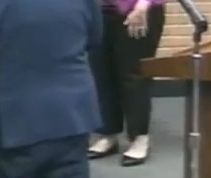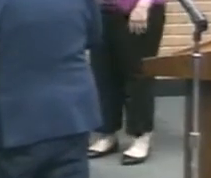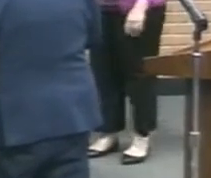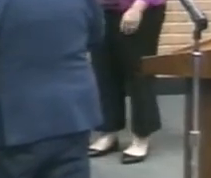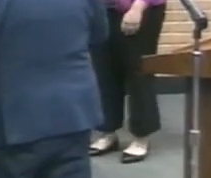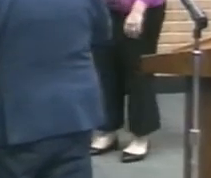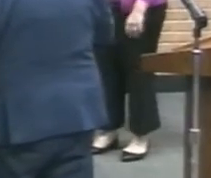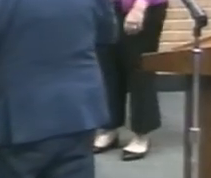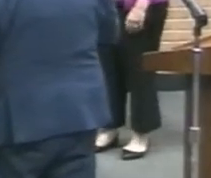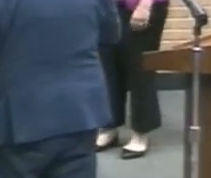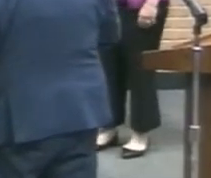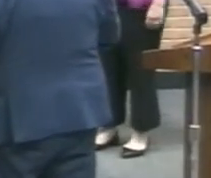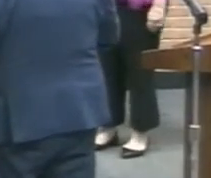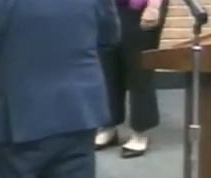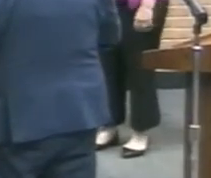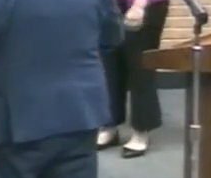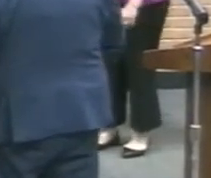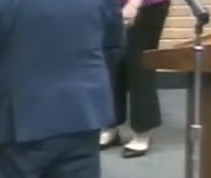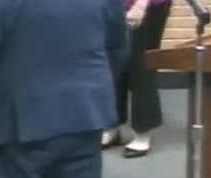It's good.